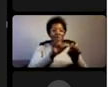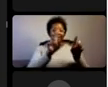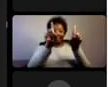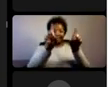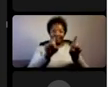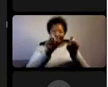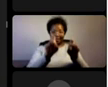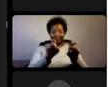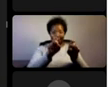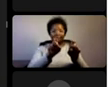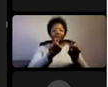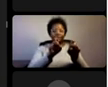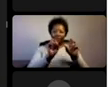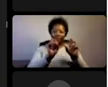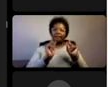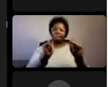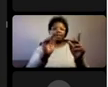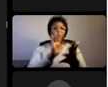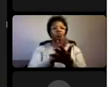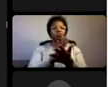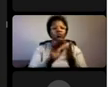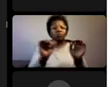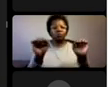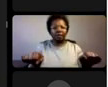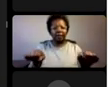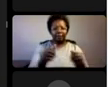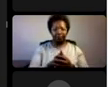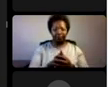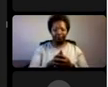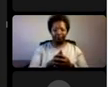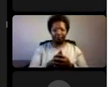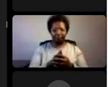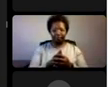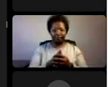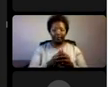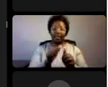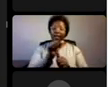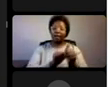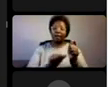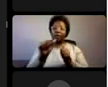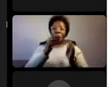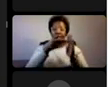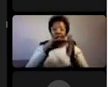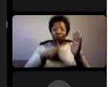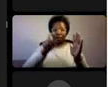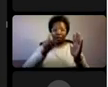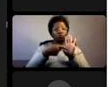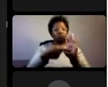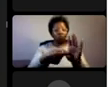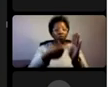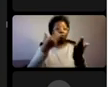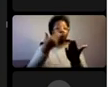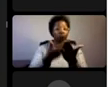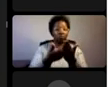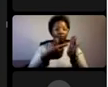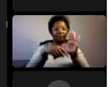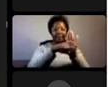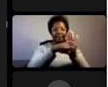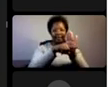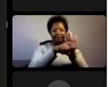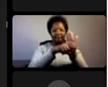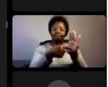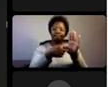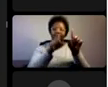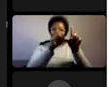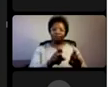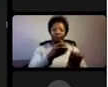On Wednesday, January the 5th, every student is expected to provide proof of a negative test before returning to school on